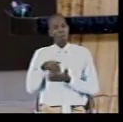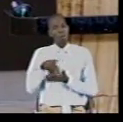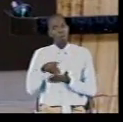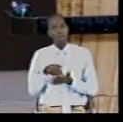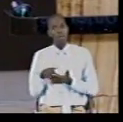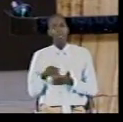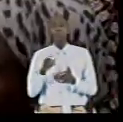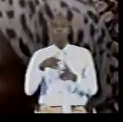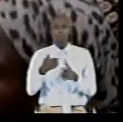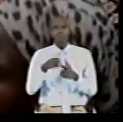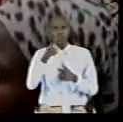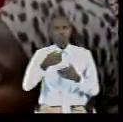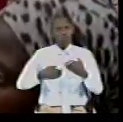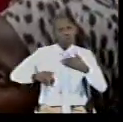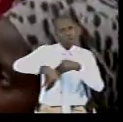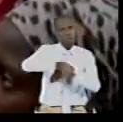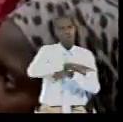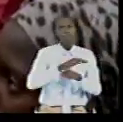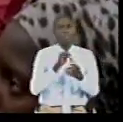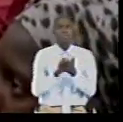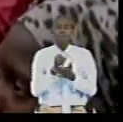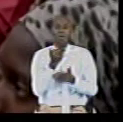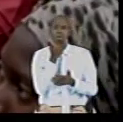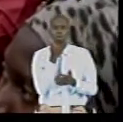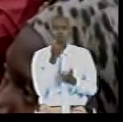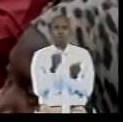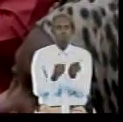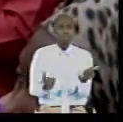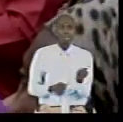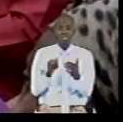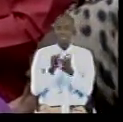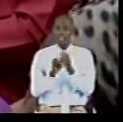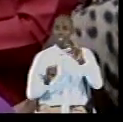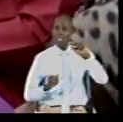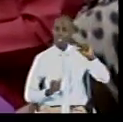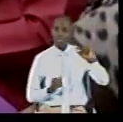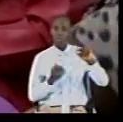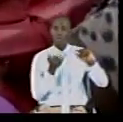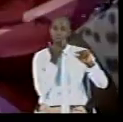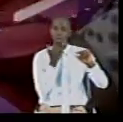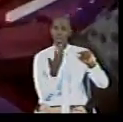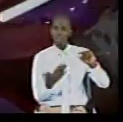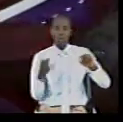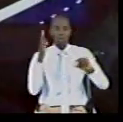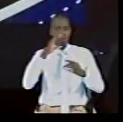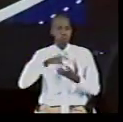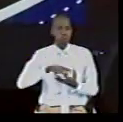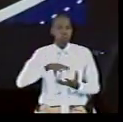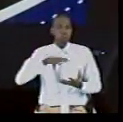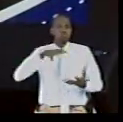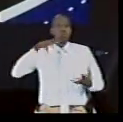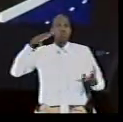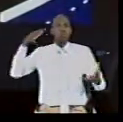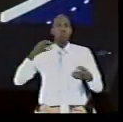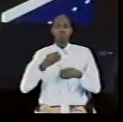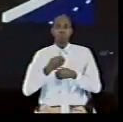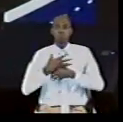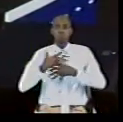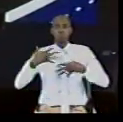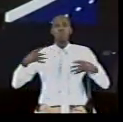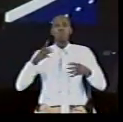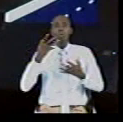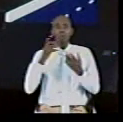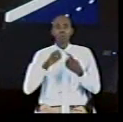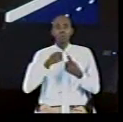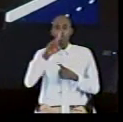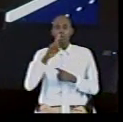up a backslider. And a little leaven leavens the whole lump. He wants to speak out.